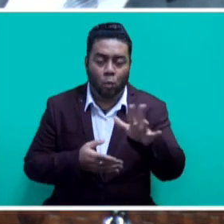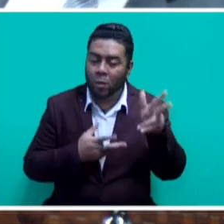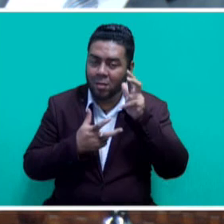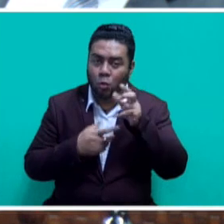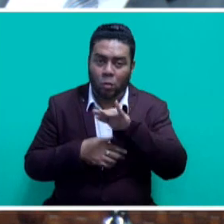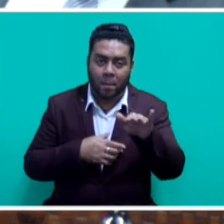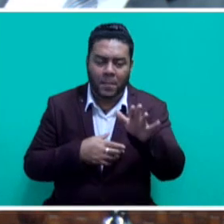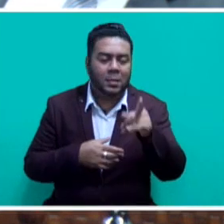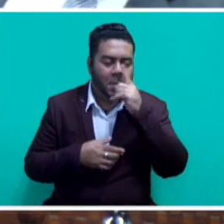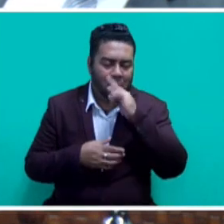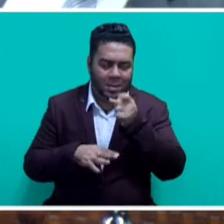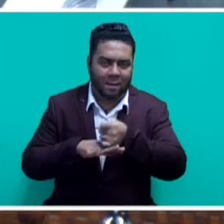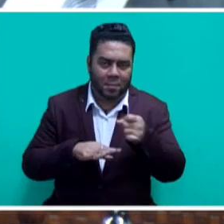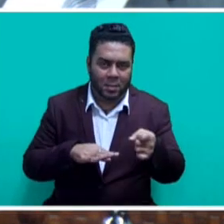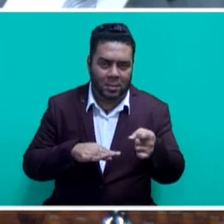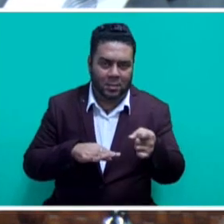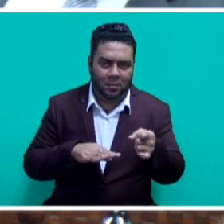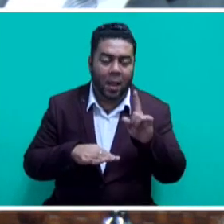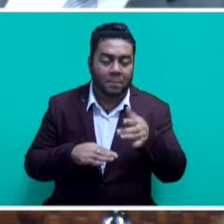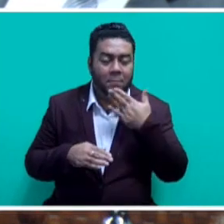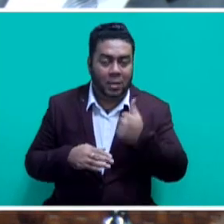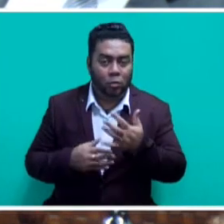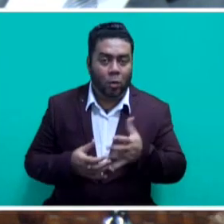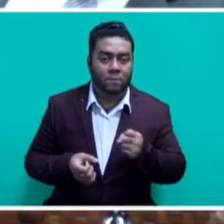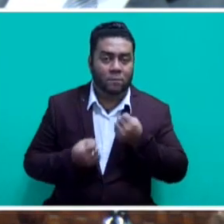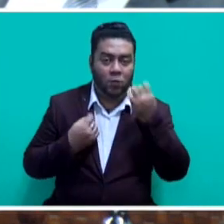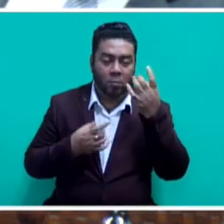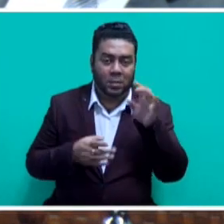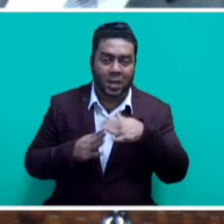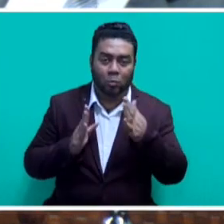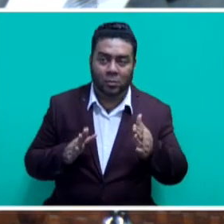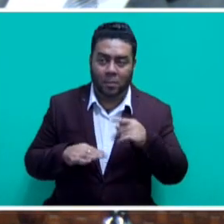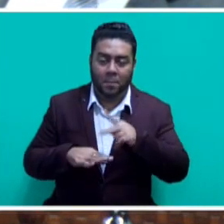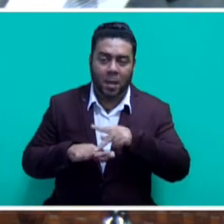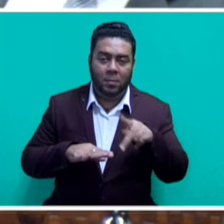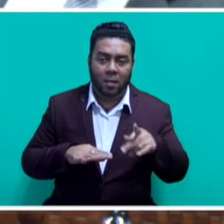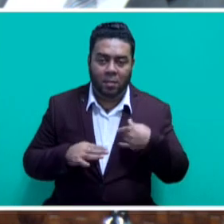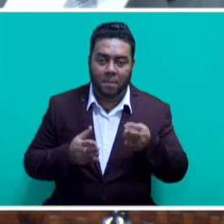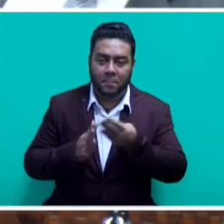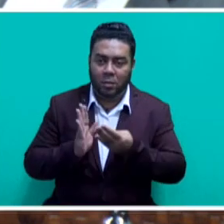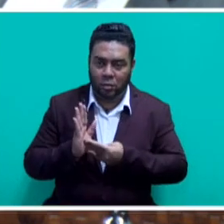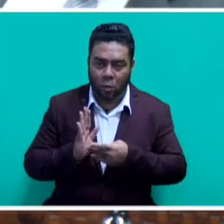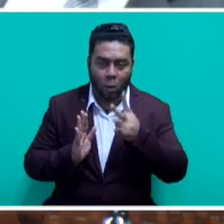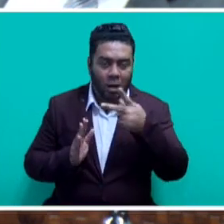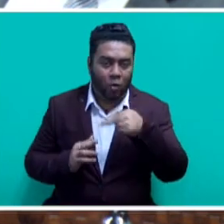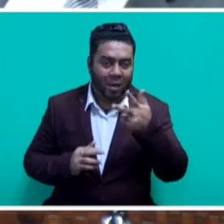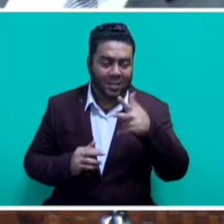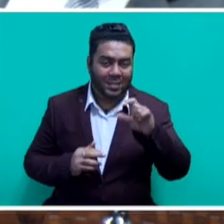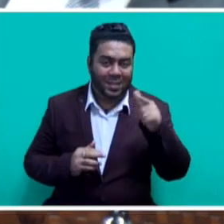them as people's government. I am pleased to inform this August House, Mr. Speaker, that the budget allocation of